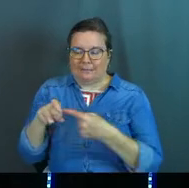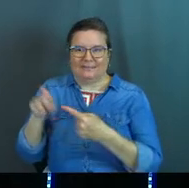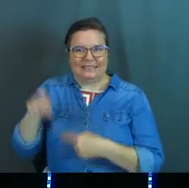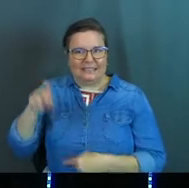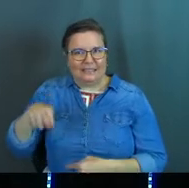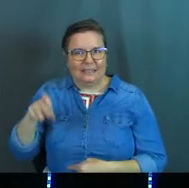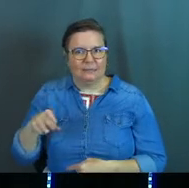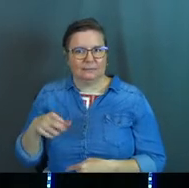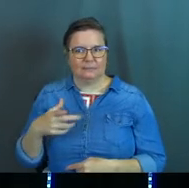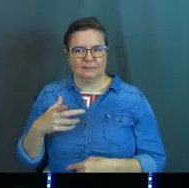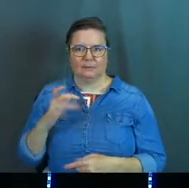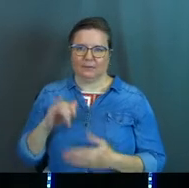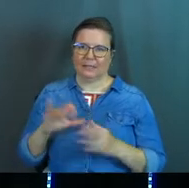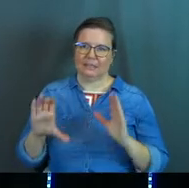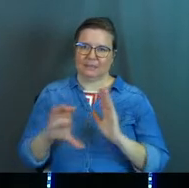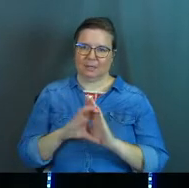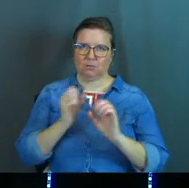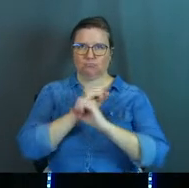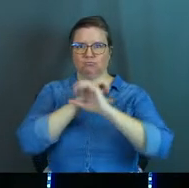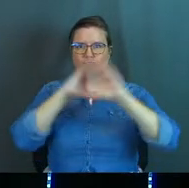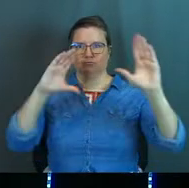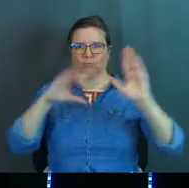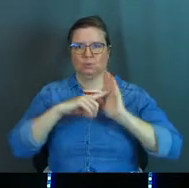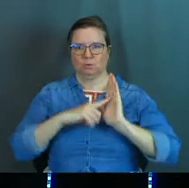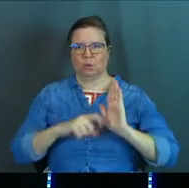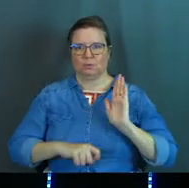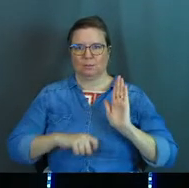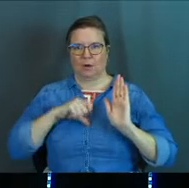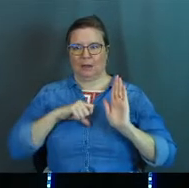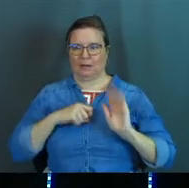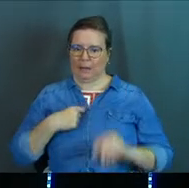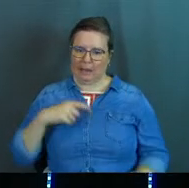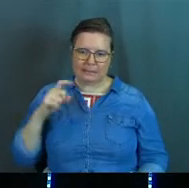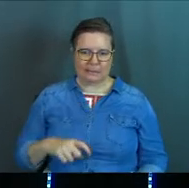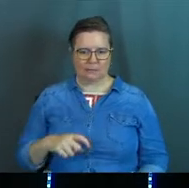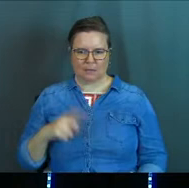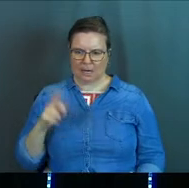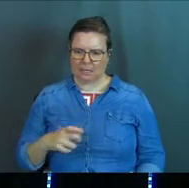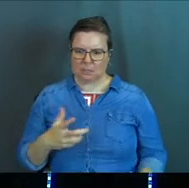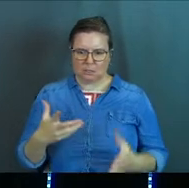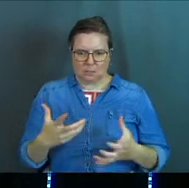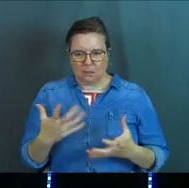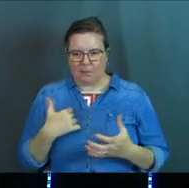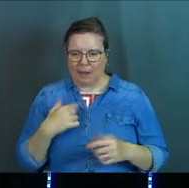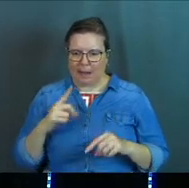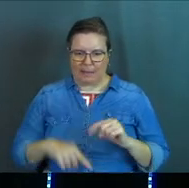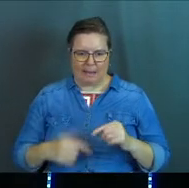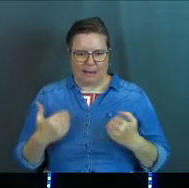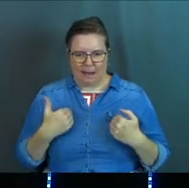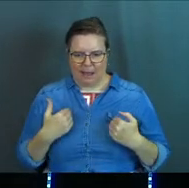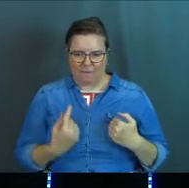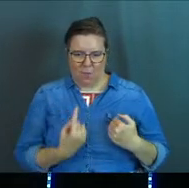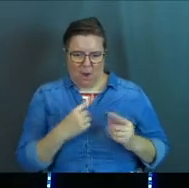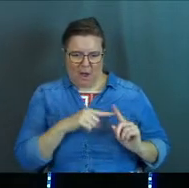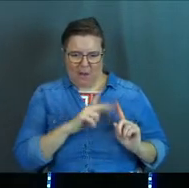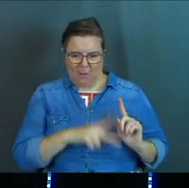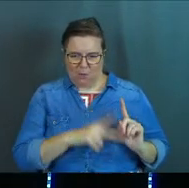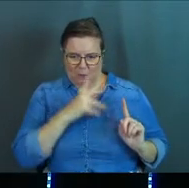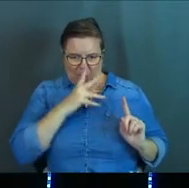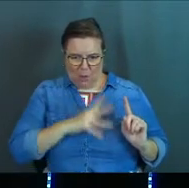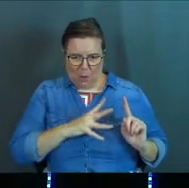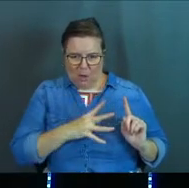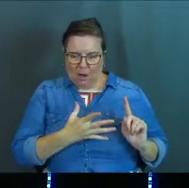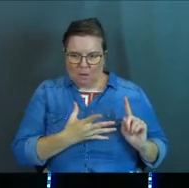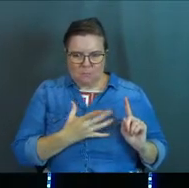respect. This is a picture of pride. It's I need it, and I need it so much. I can't even have one person who